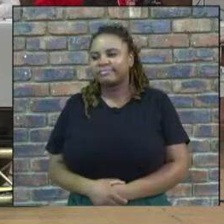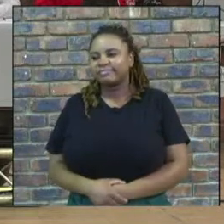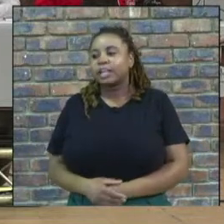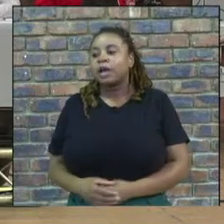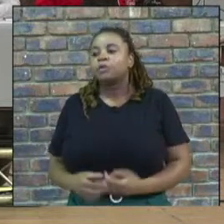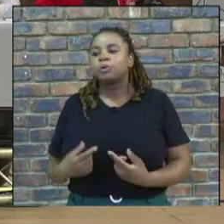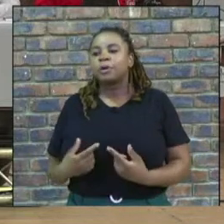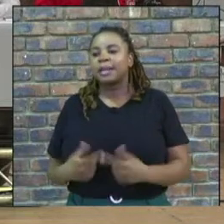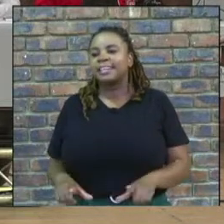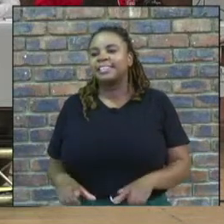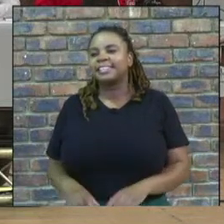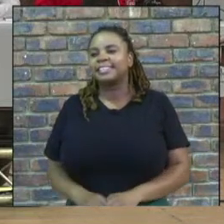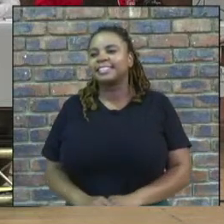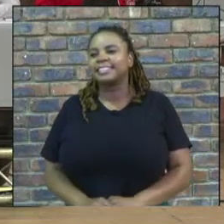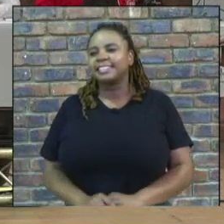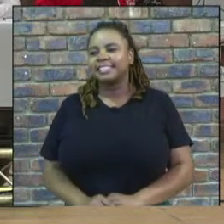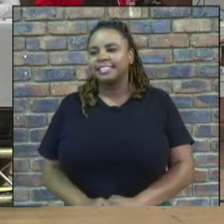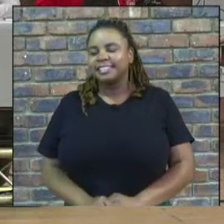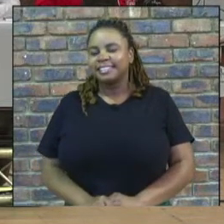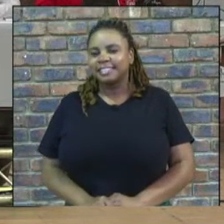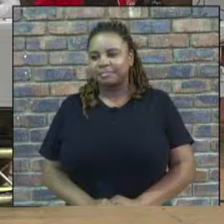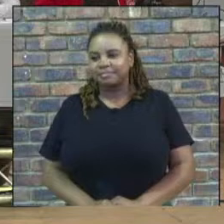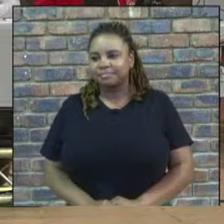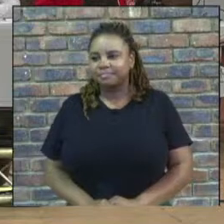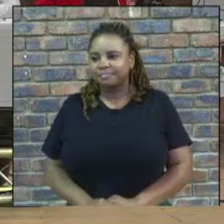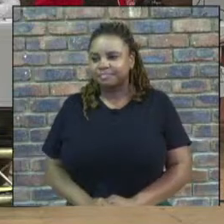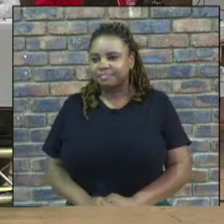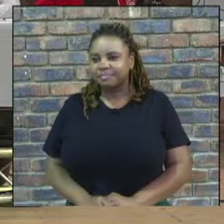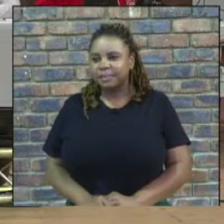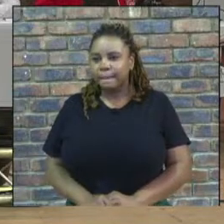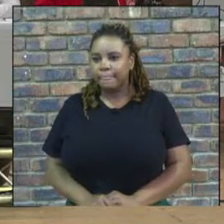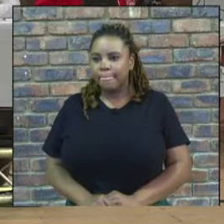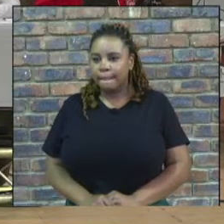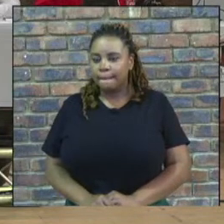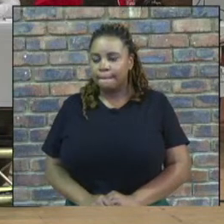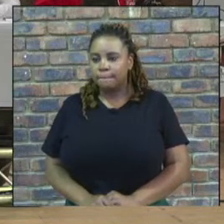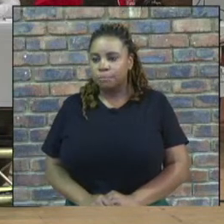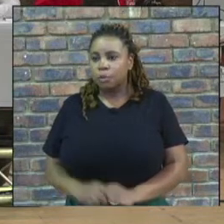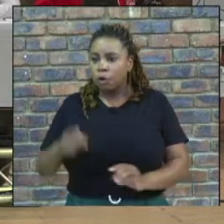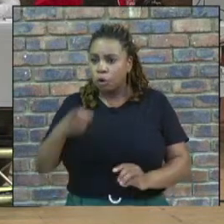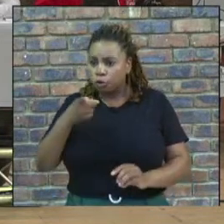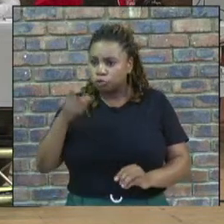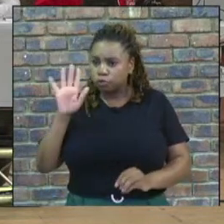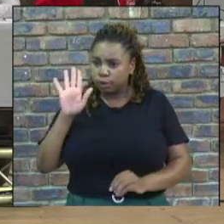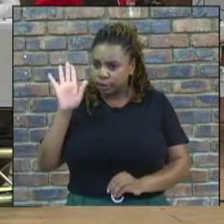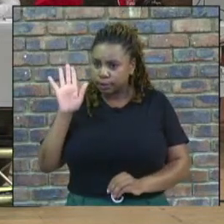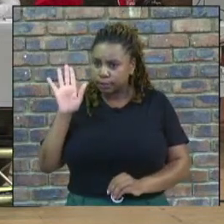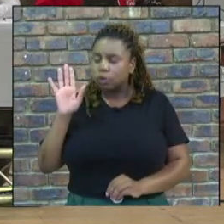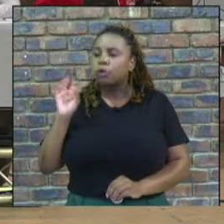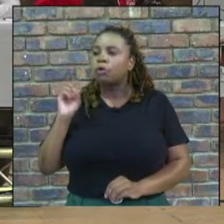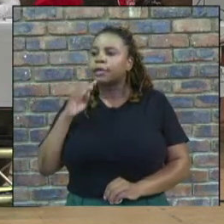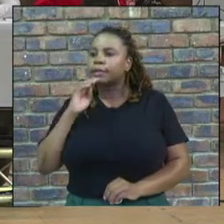Okay, so it's only 6 hands. A kere. Lo yena ba tlo tsena. 7.